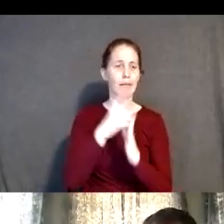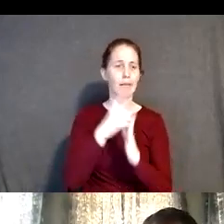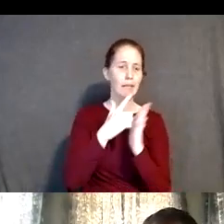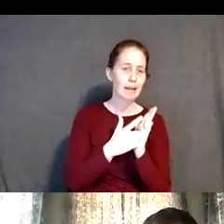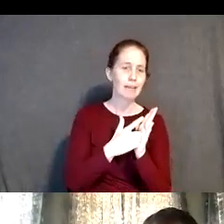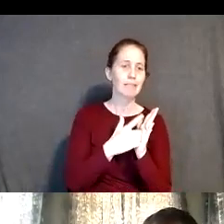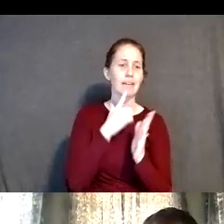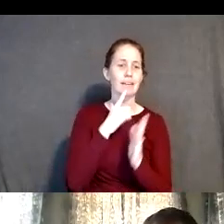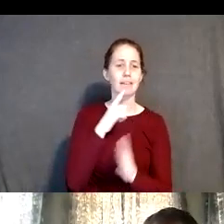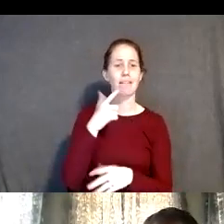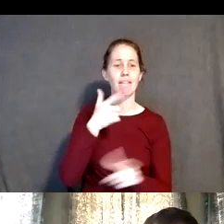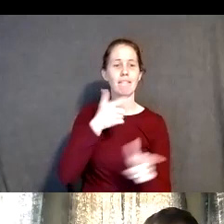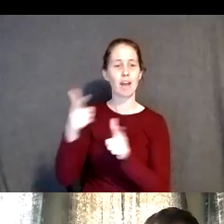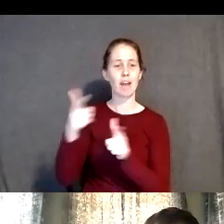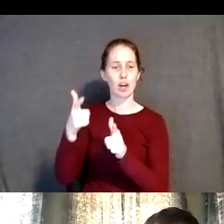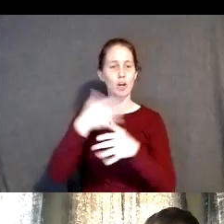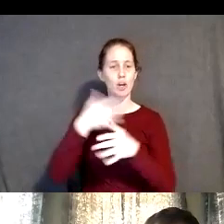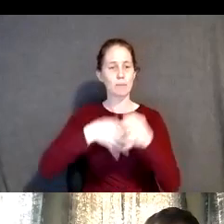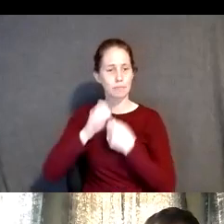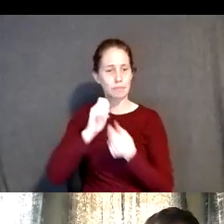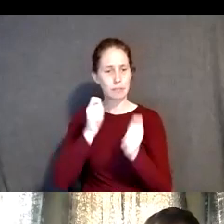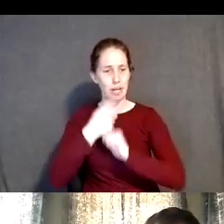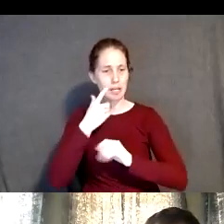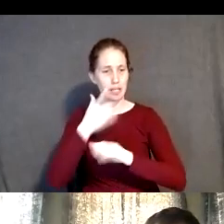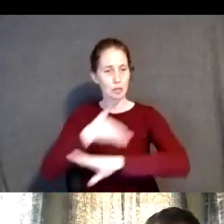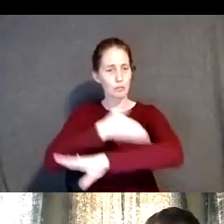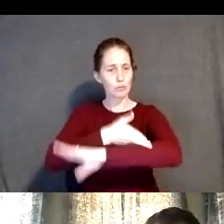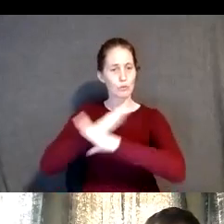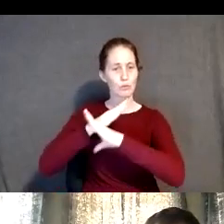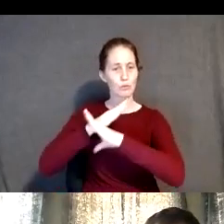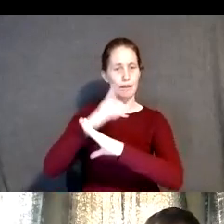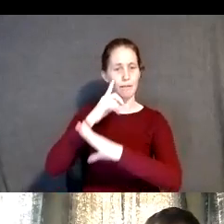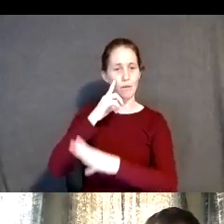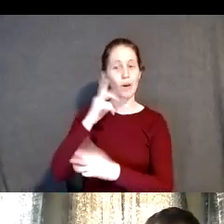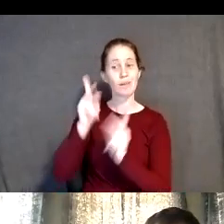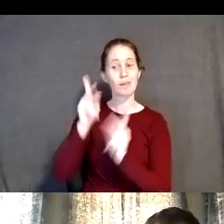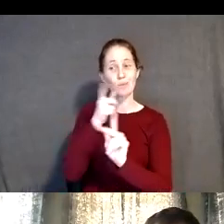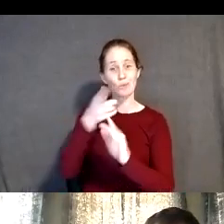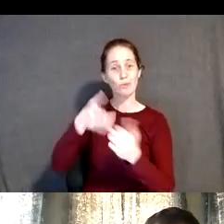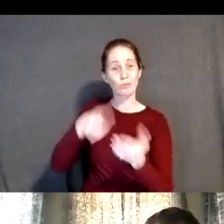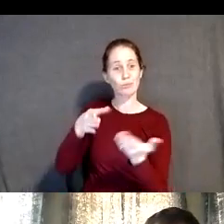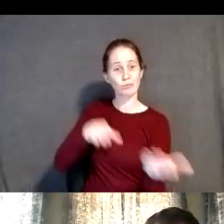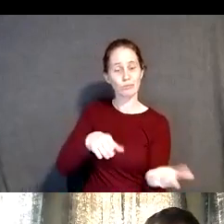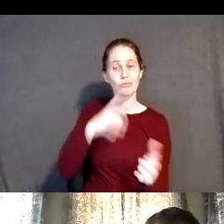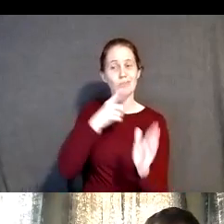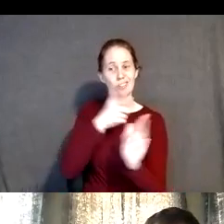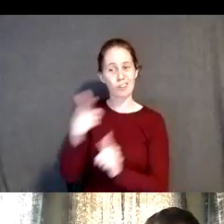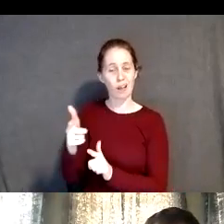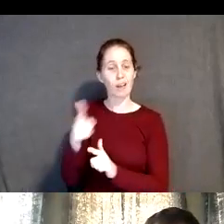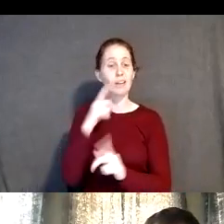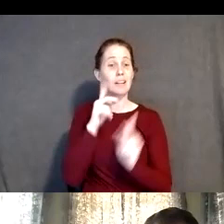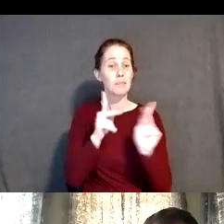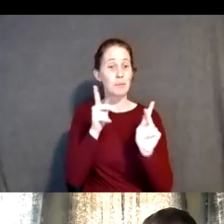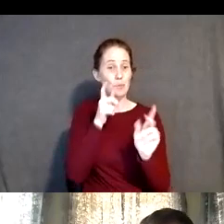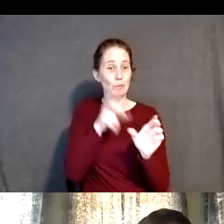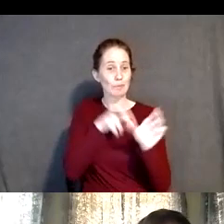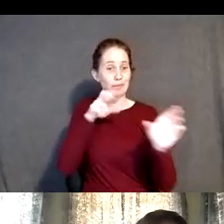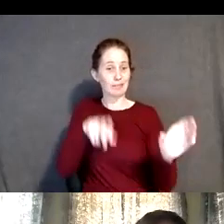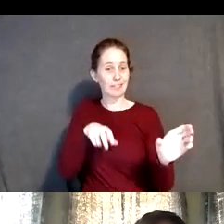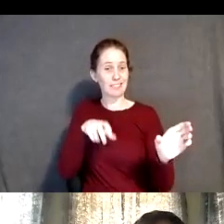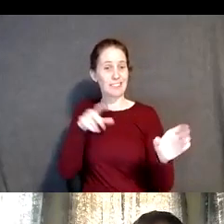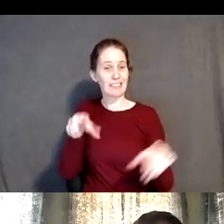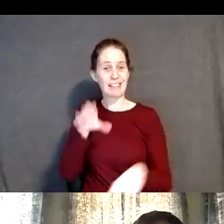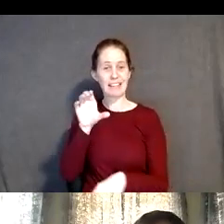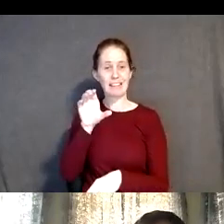legislative firearm reform and improved protection for victims. And whereas leaving his tenure at Ceasefire